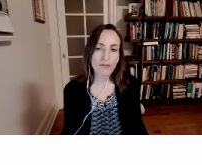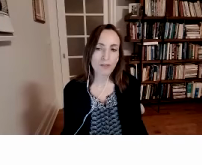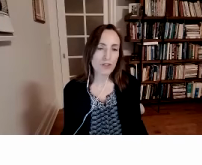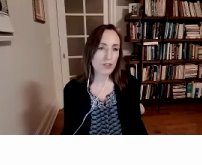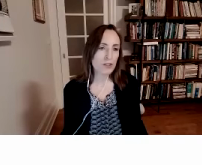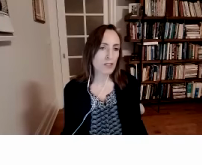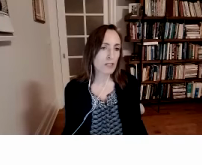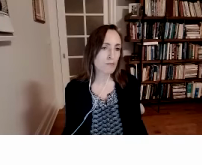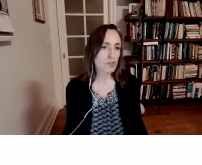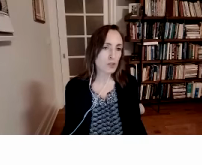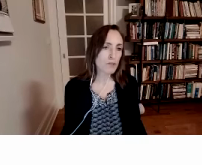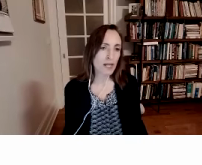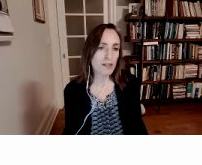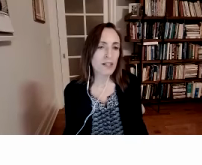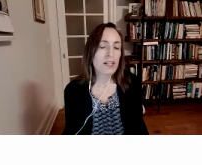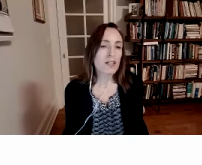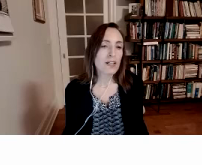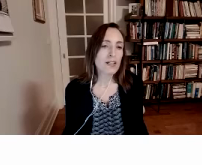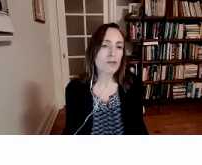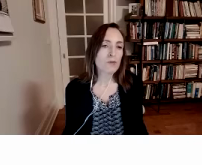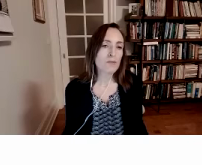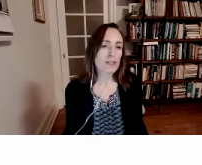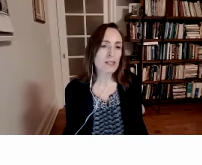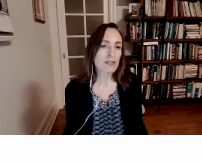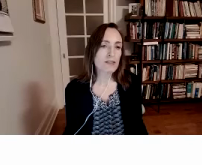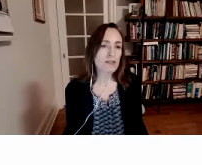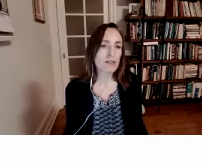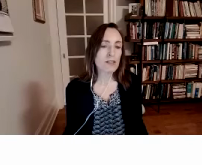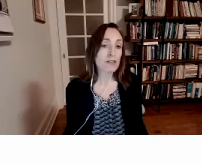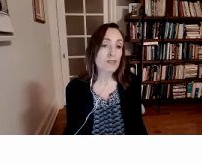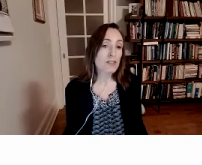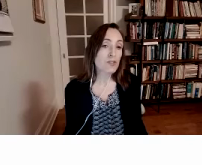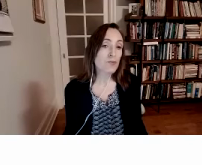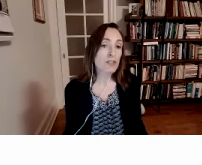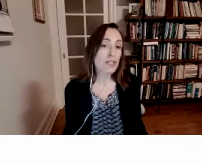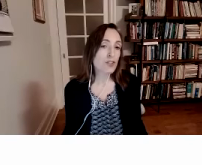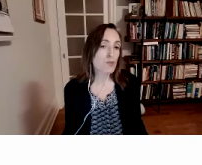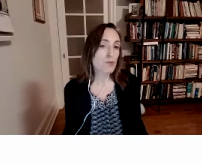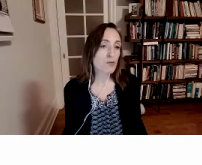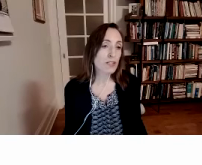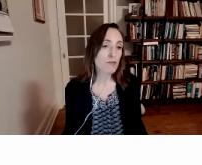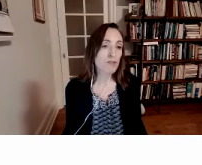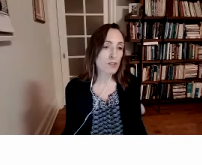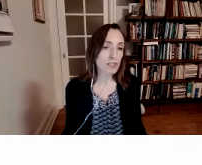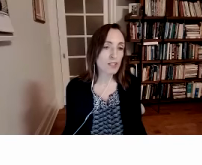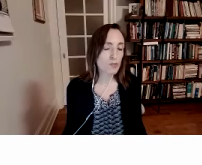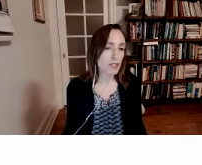At the referential domain, we're marking givenness relations between referring